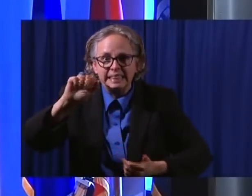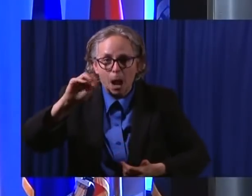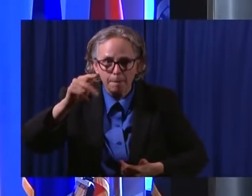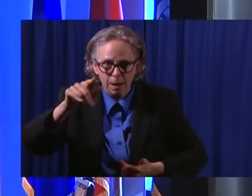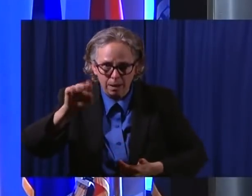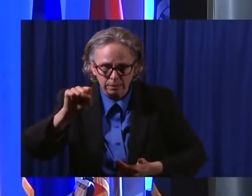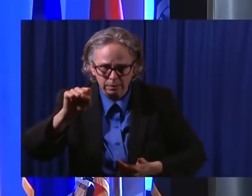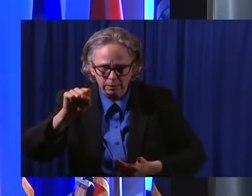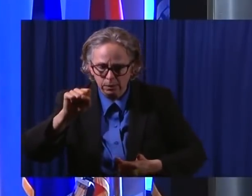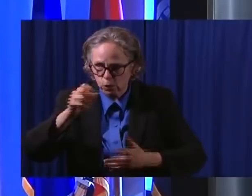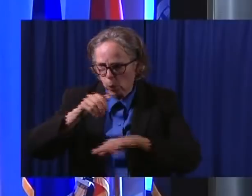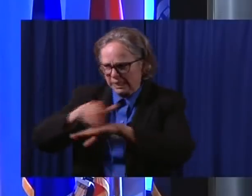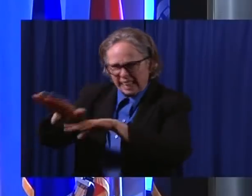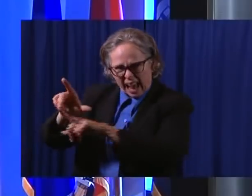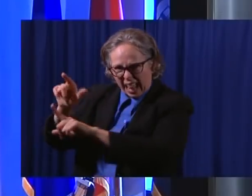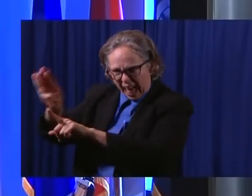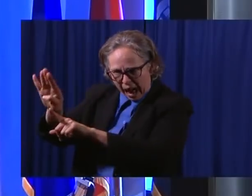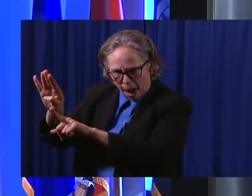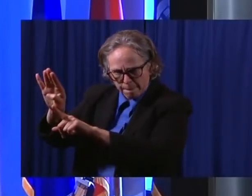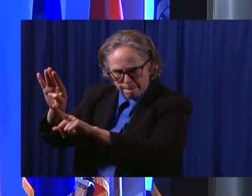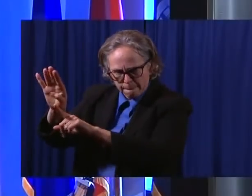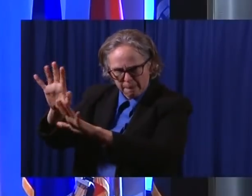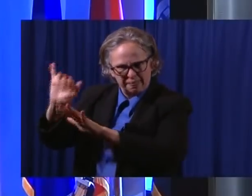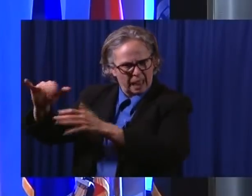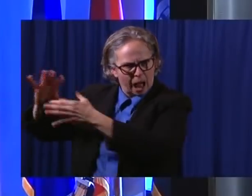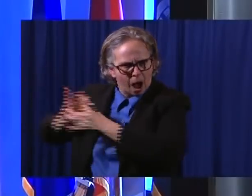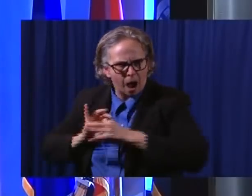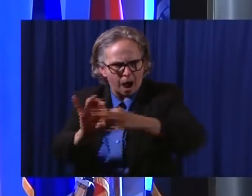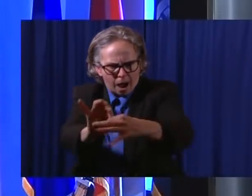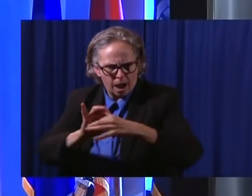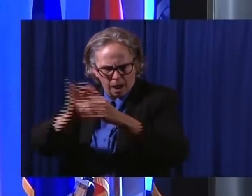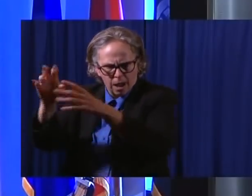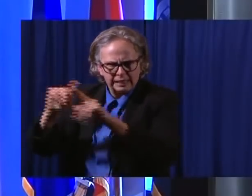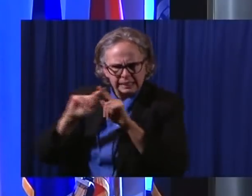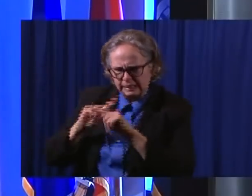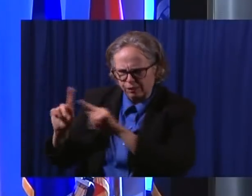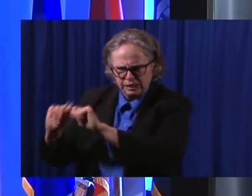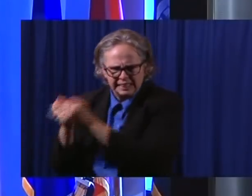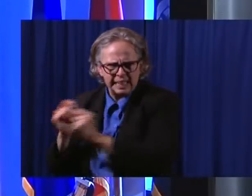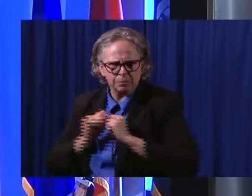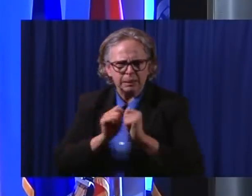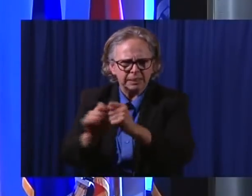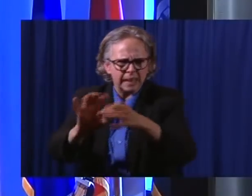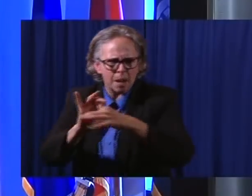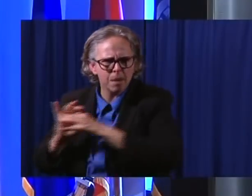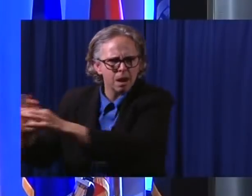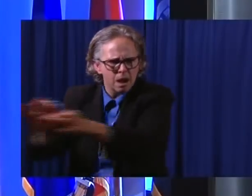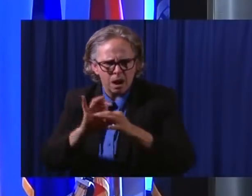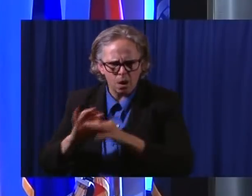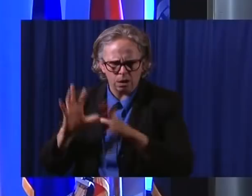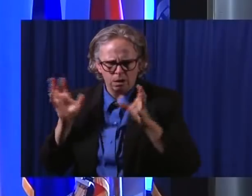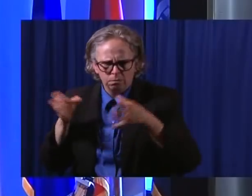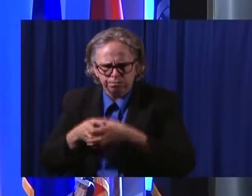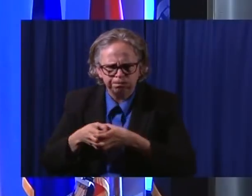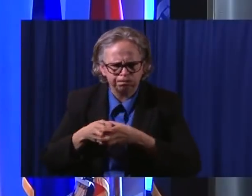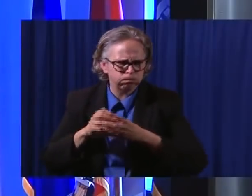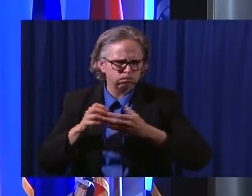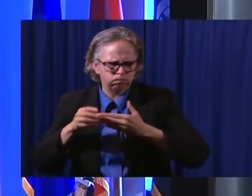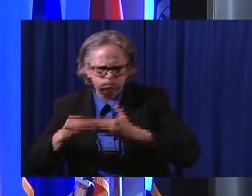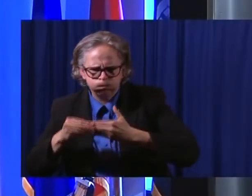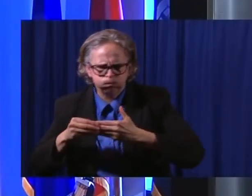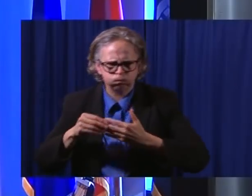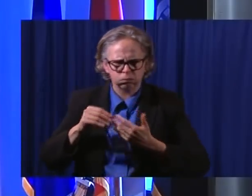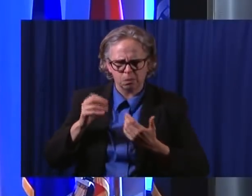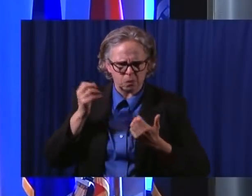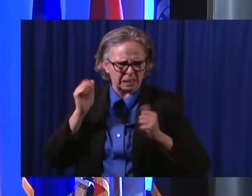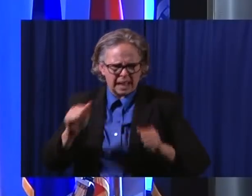we can put small teams at the small sites and larger teams at the larger sites. So we're flexible, and we're able to scale that to